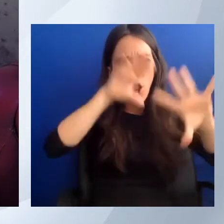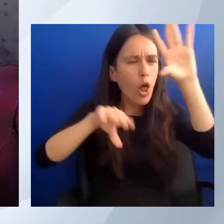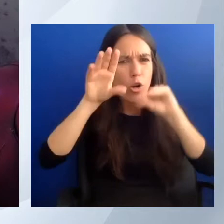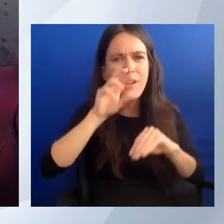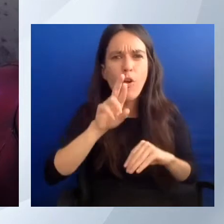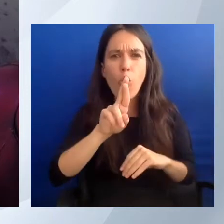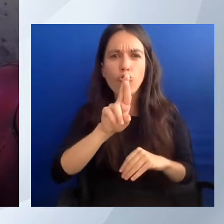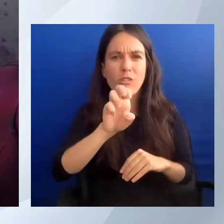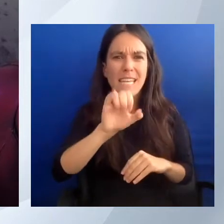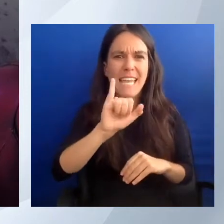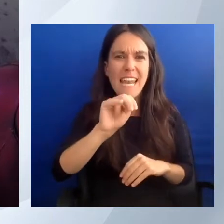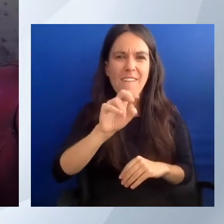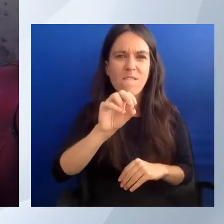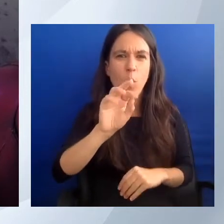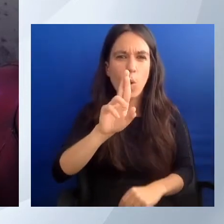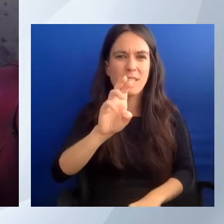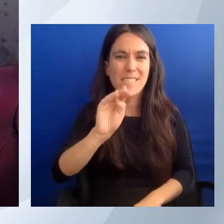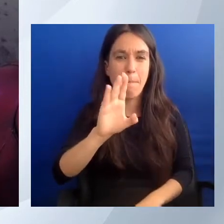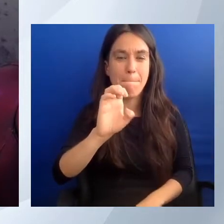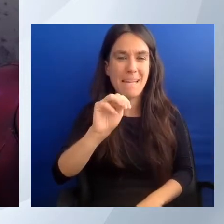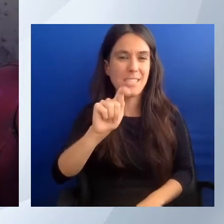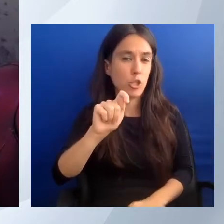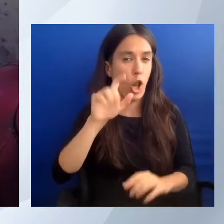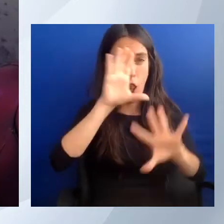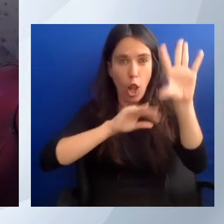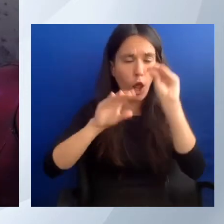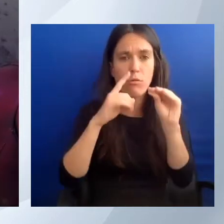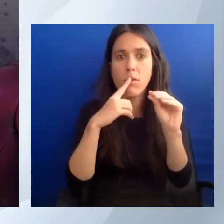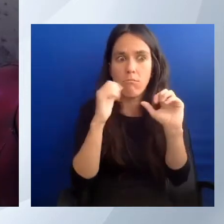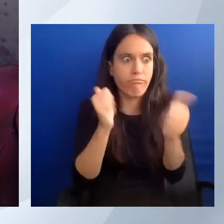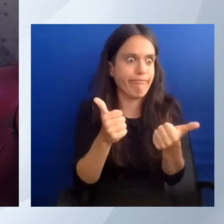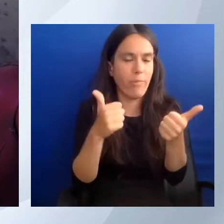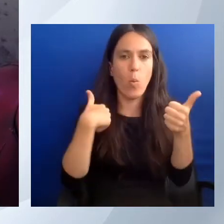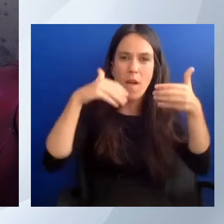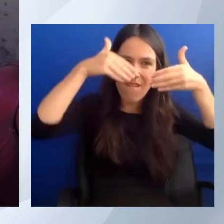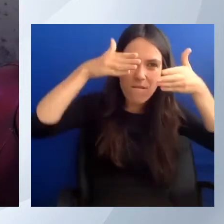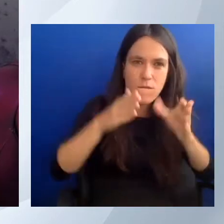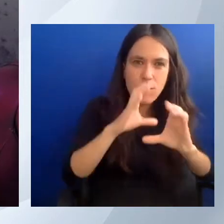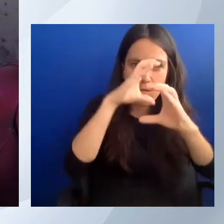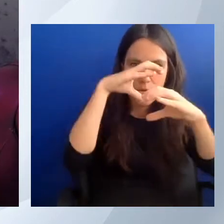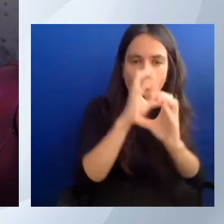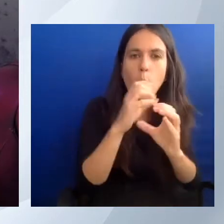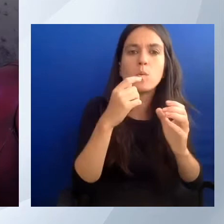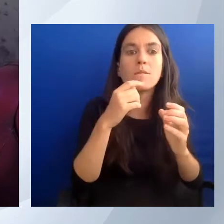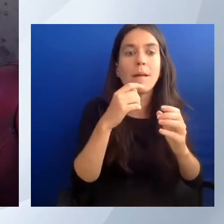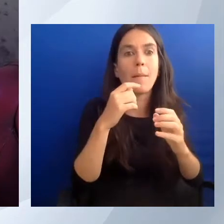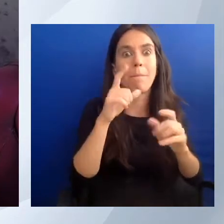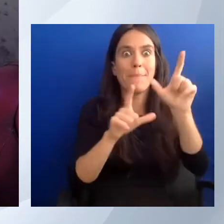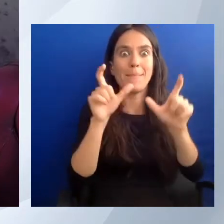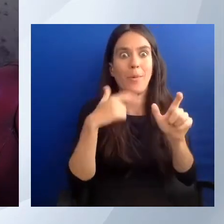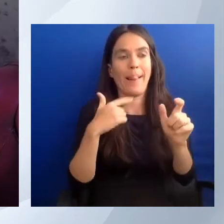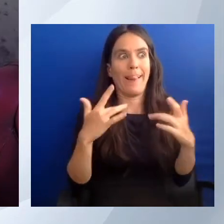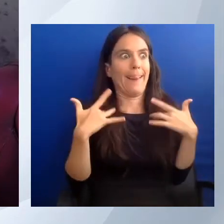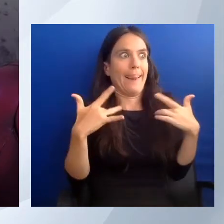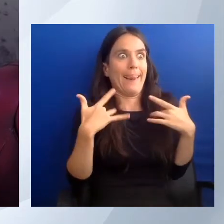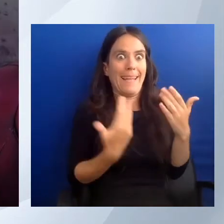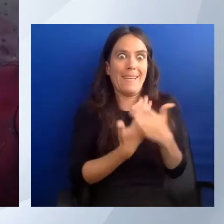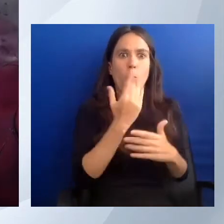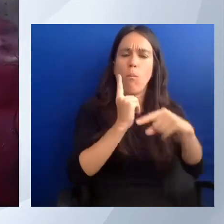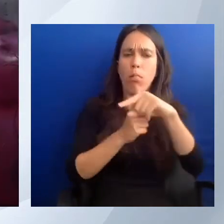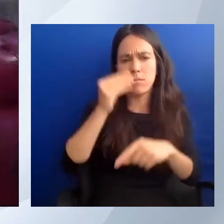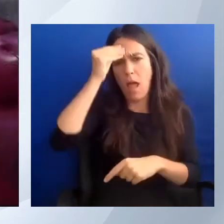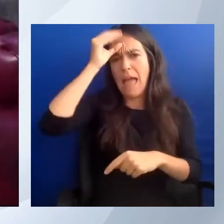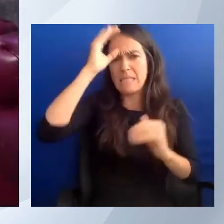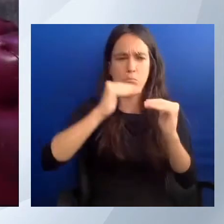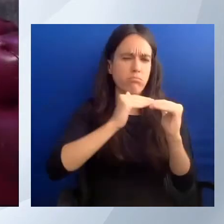that's fine too. We focus on beginners as well as experts in the global AI community. So everybody, doesn't